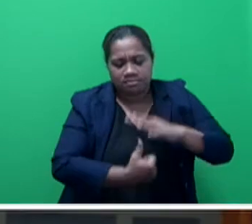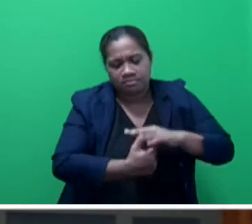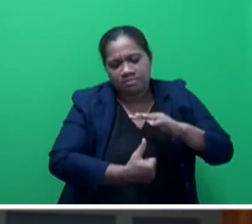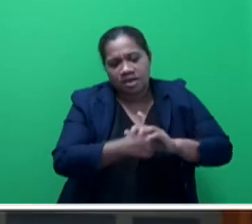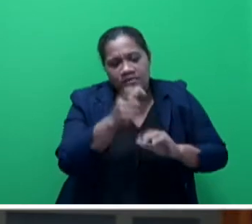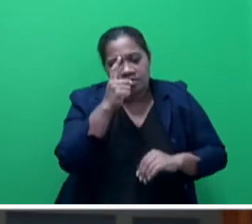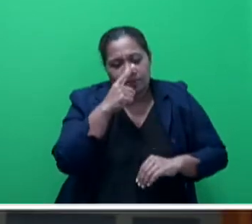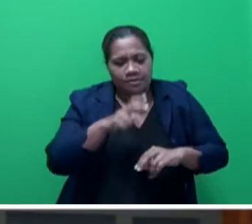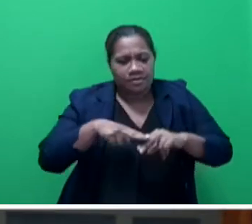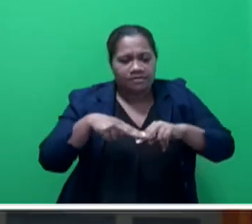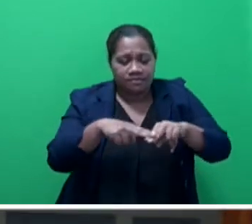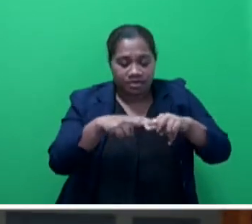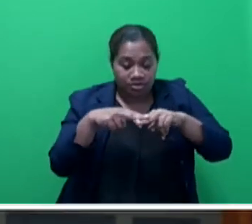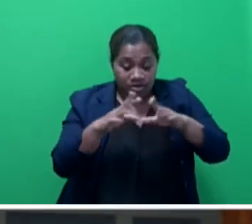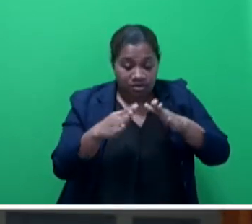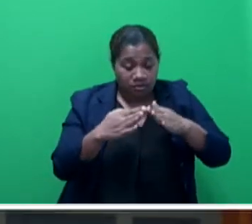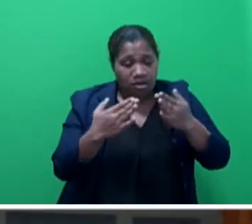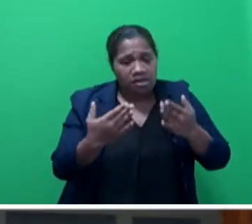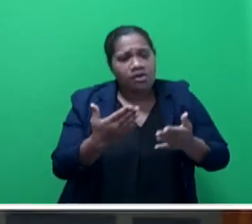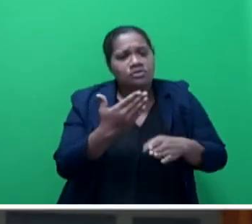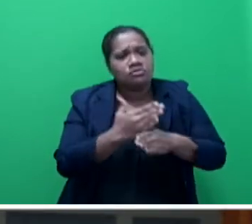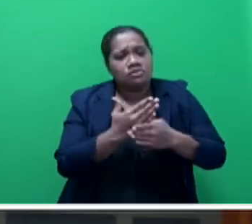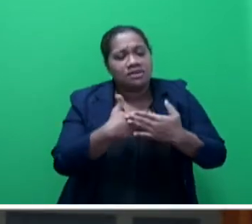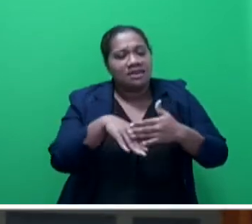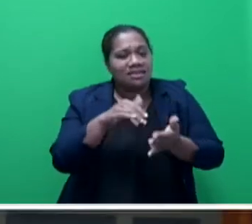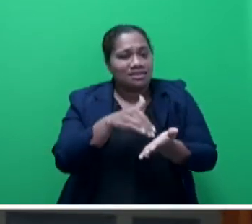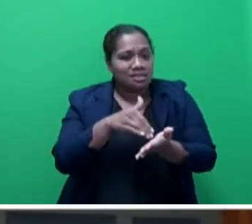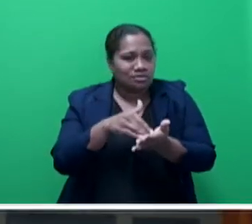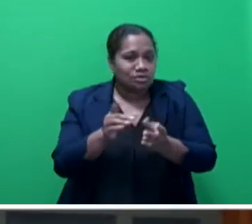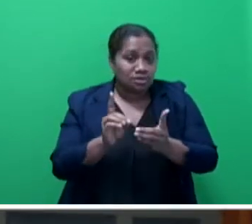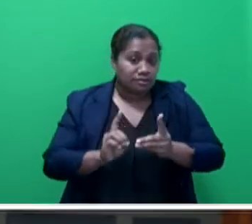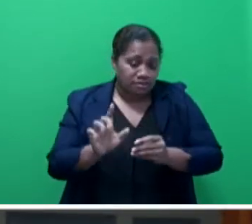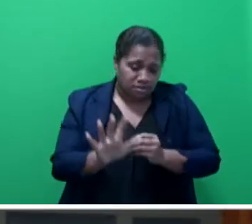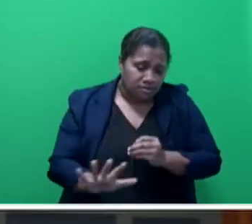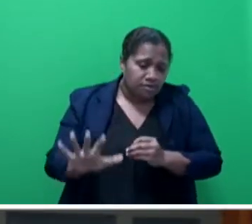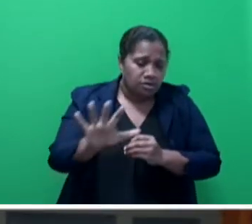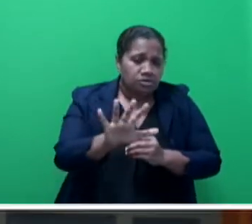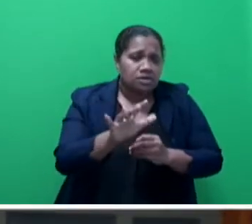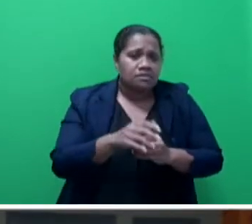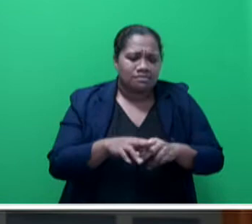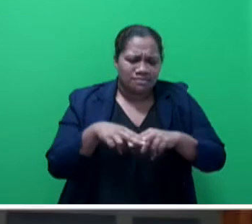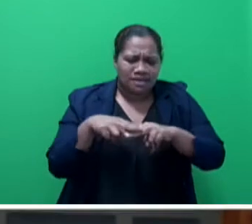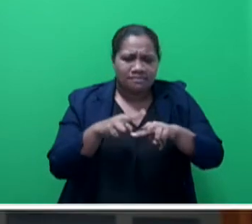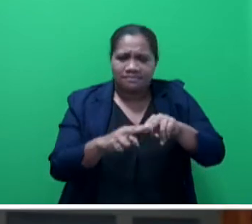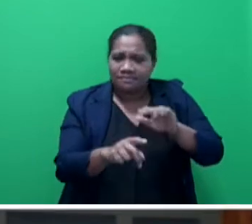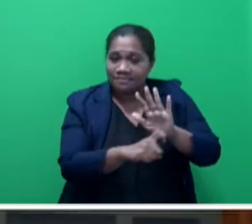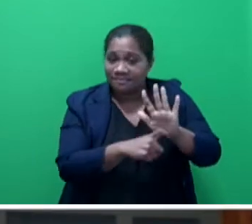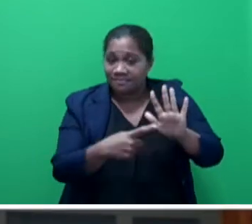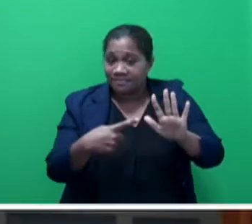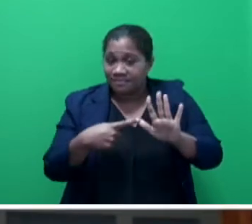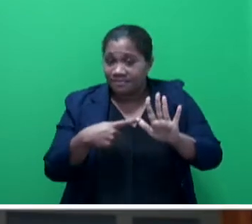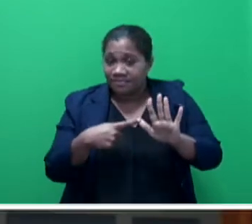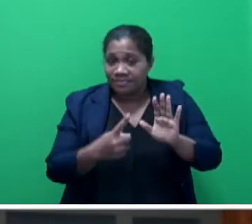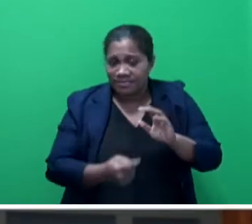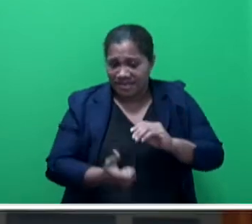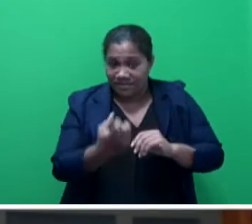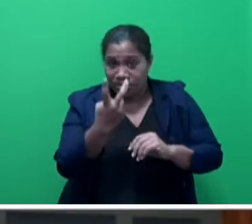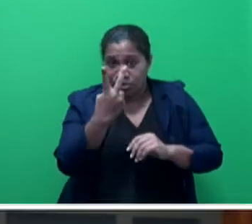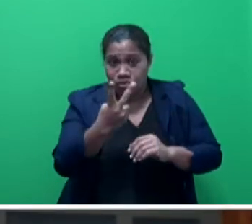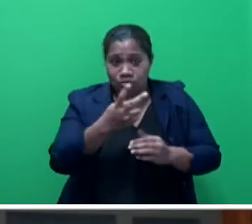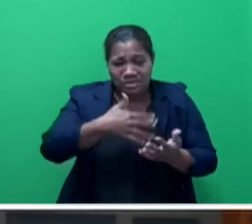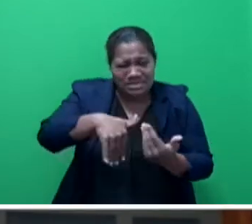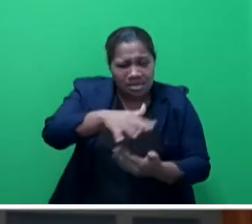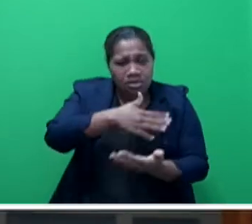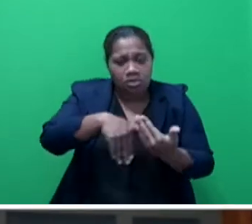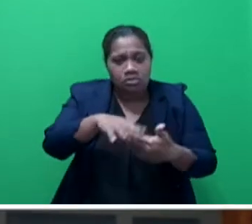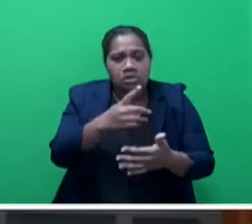works for the Central Division, according to the estimates by Fiji Roads Authority in the aftermath of these two cyclones, was around